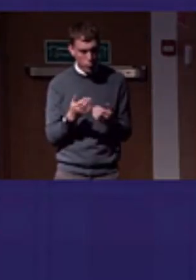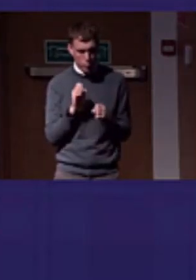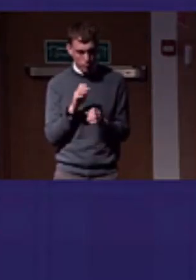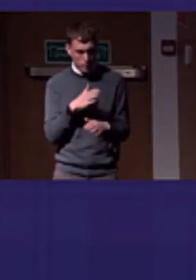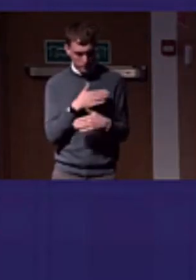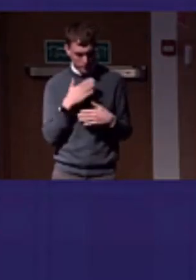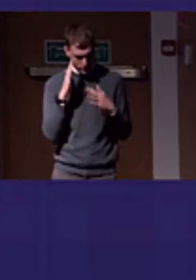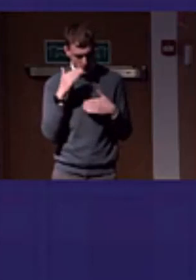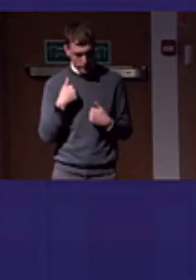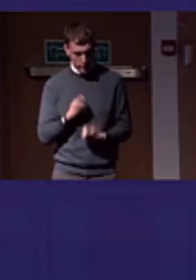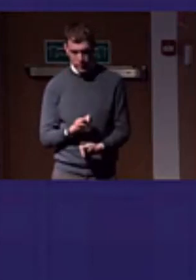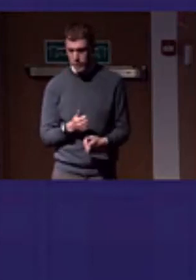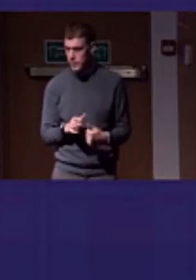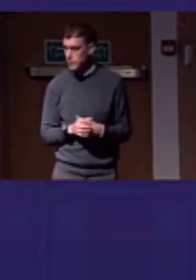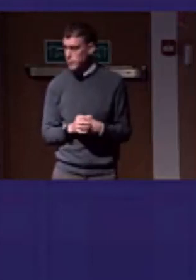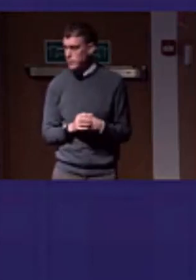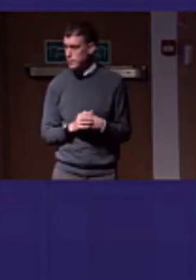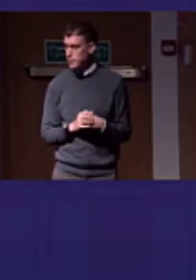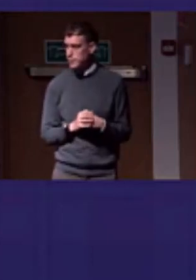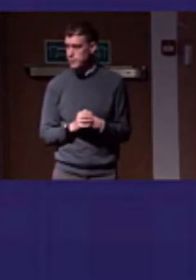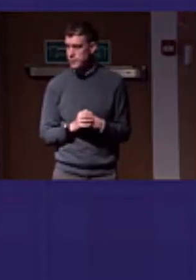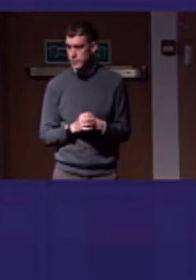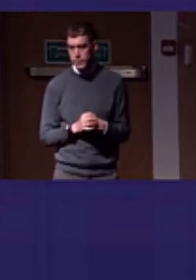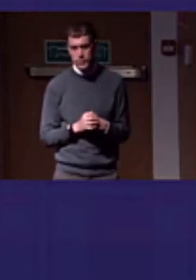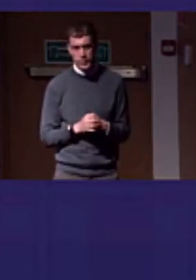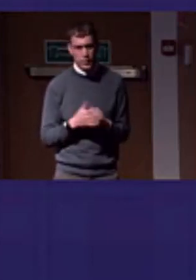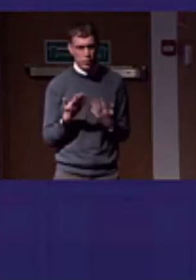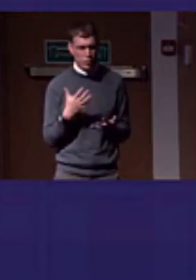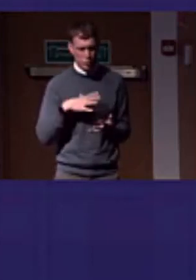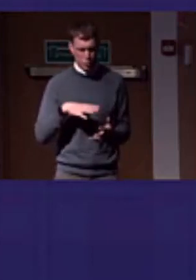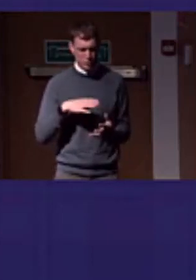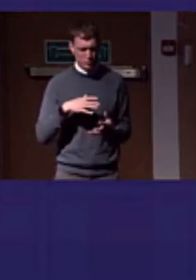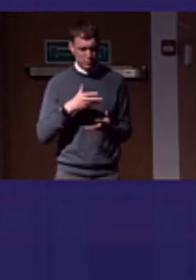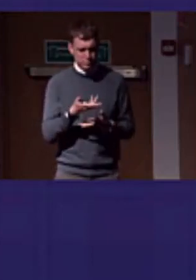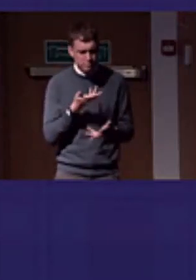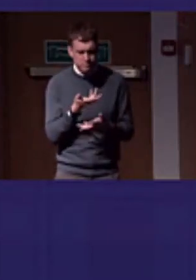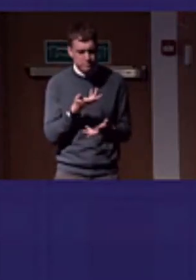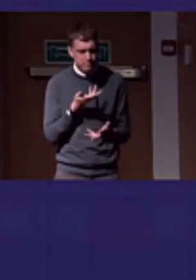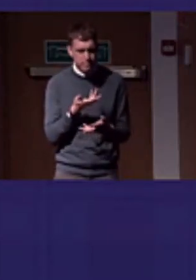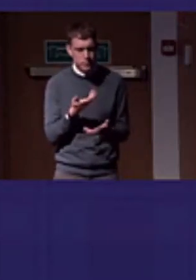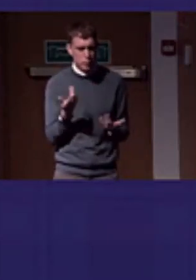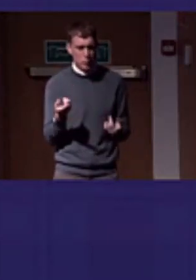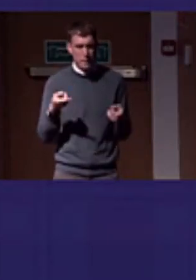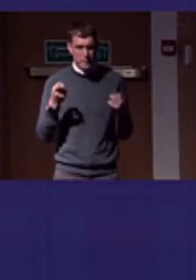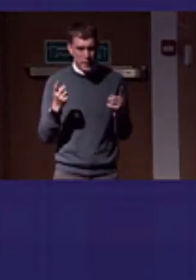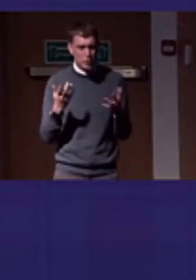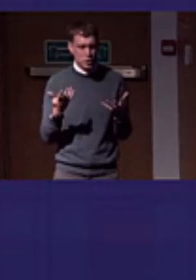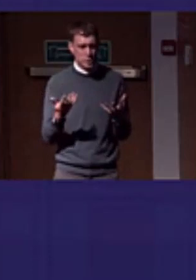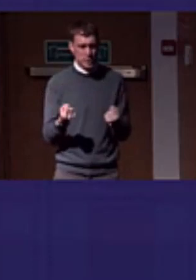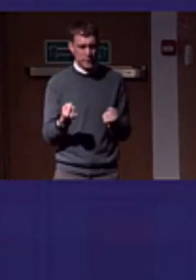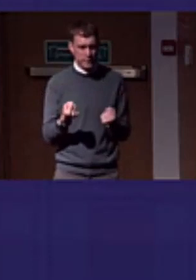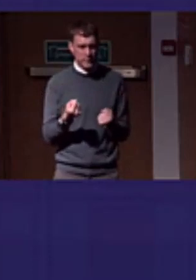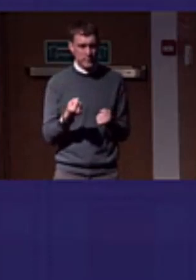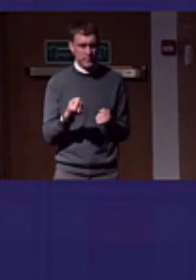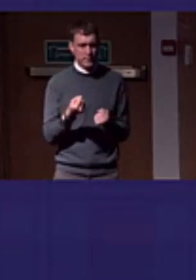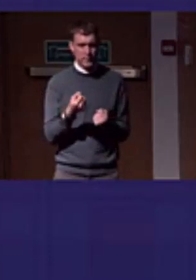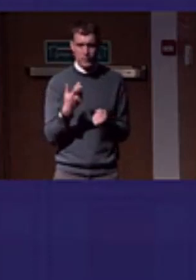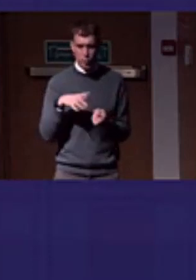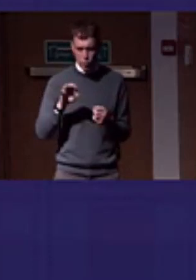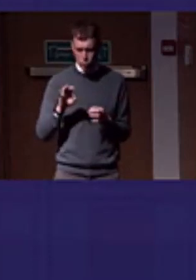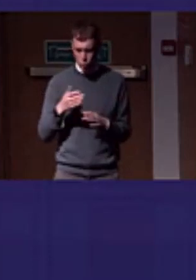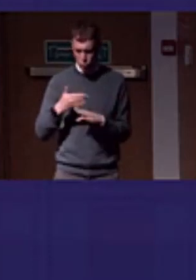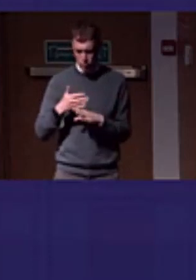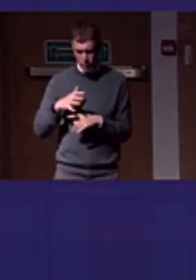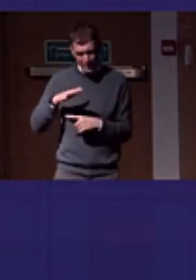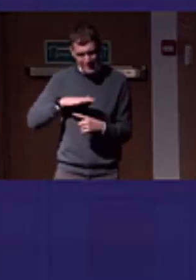are going to be people who are like, I don't want to talk about this. Both managers and people who are like, I don't want to talk about this. It has no place in the